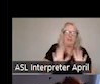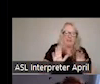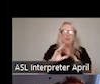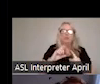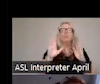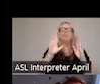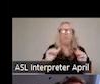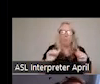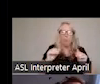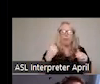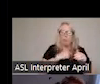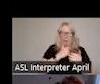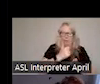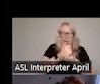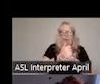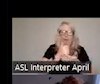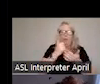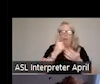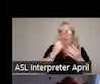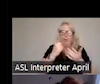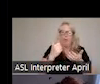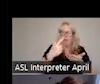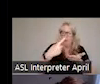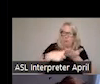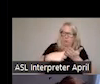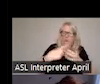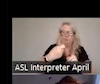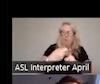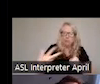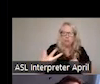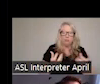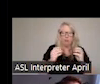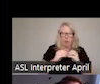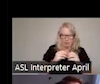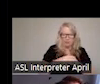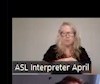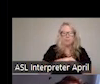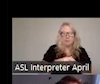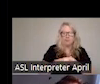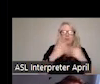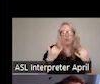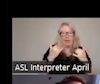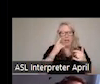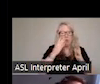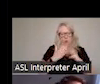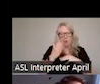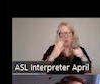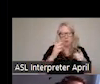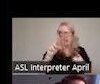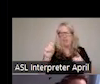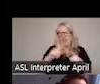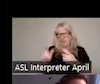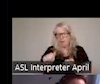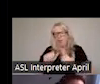that we can sort of help fill out the conversation a little. So let me quickly go through this data and then I'll address the questions in the